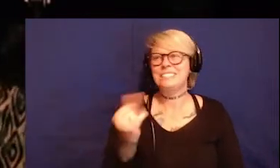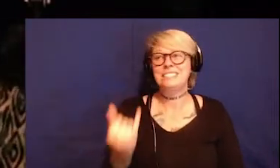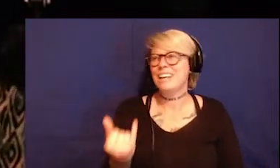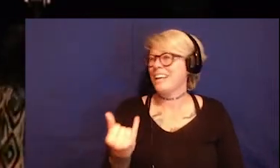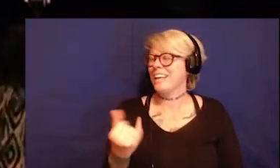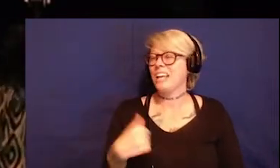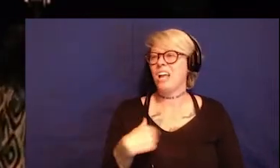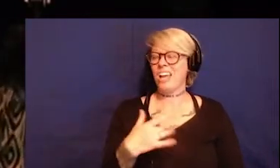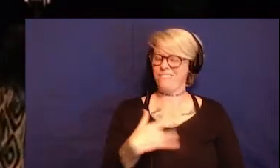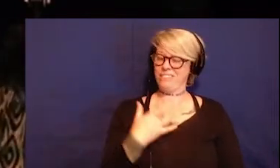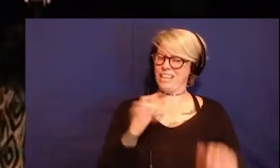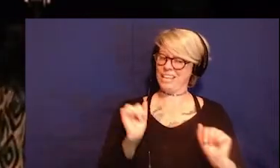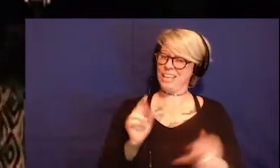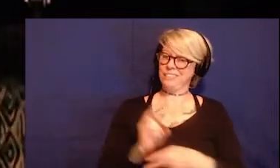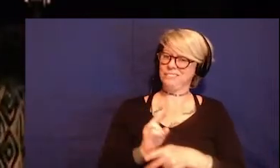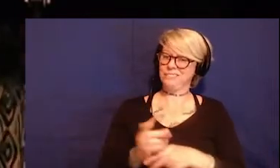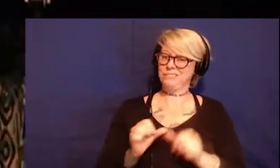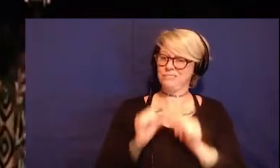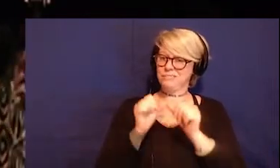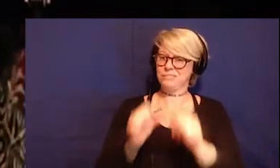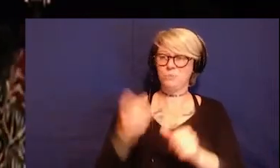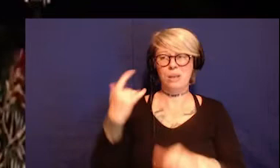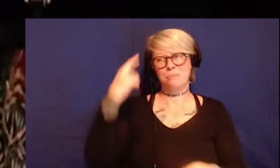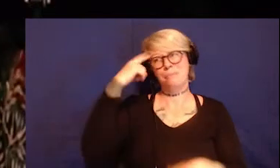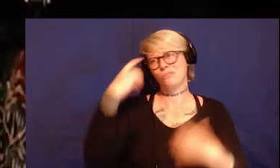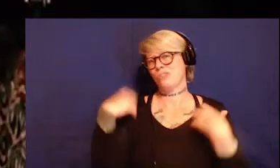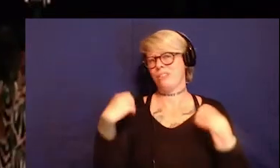can do it anymore anyway because of my mental state.